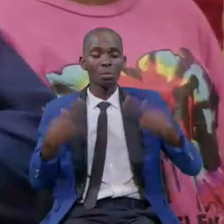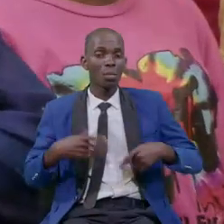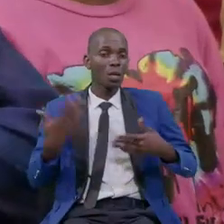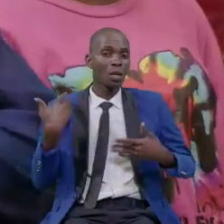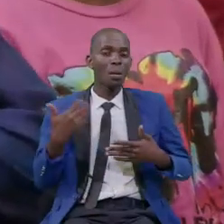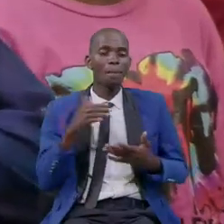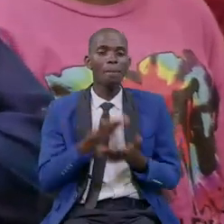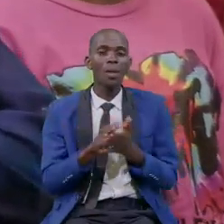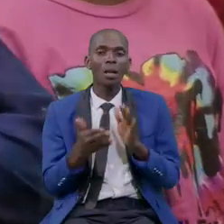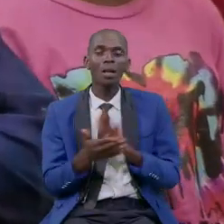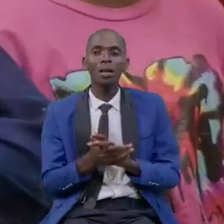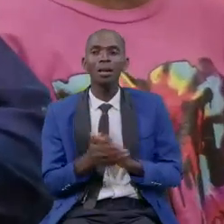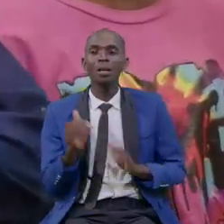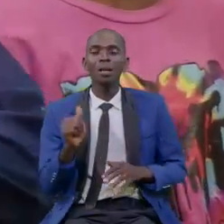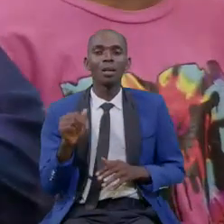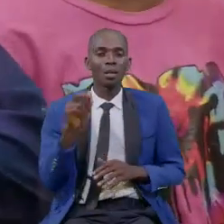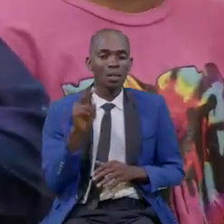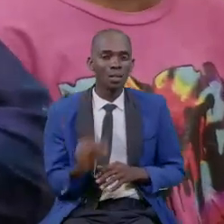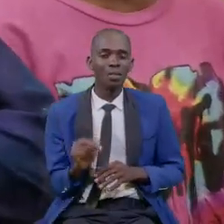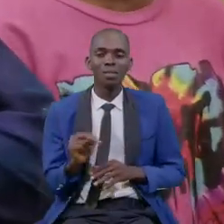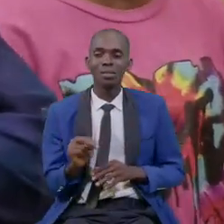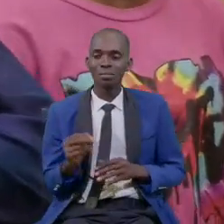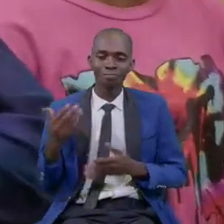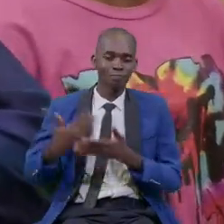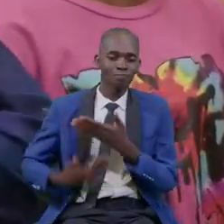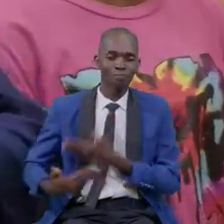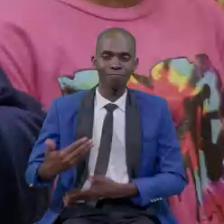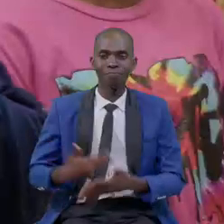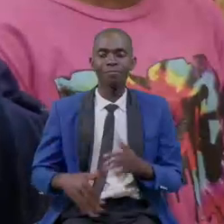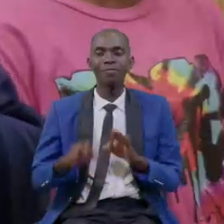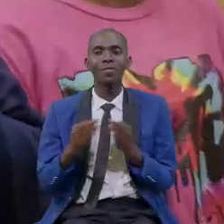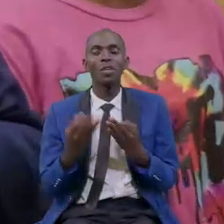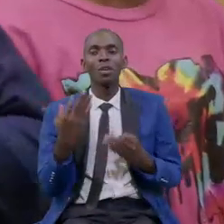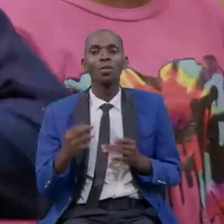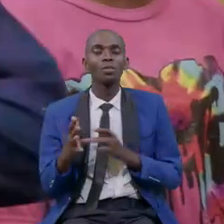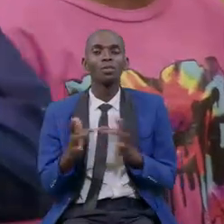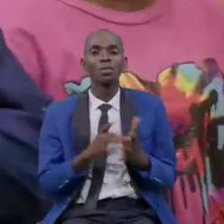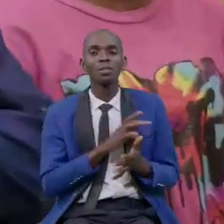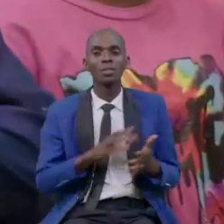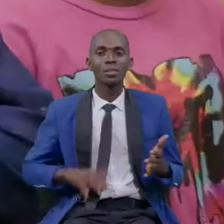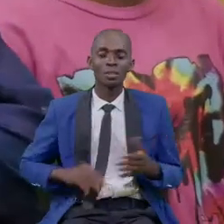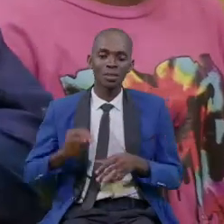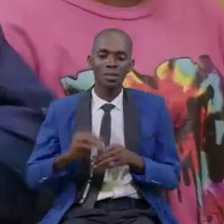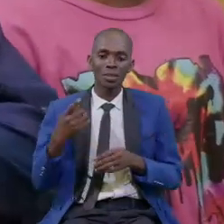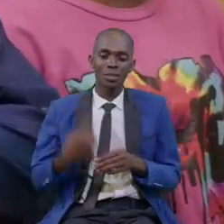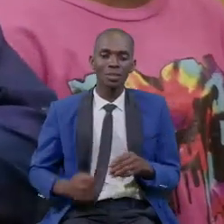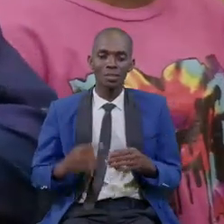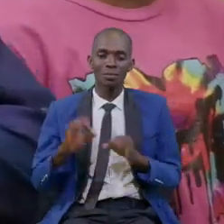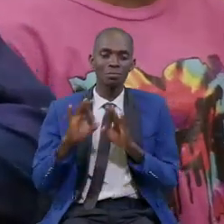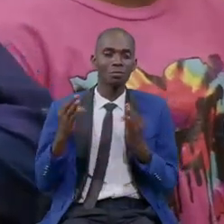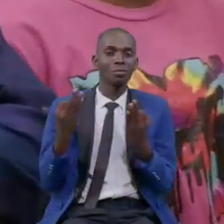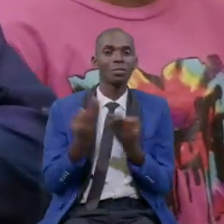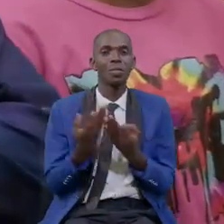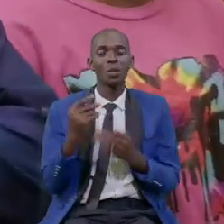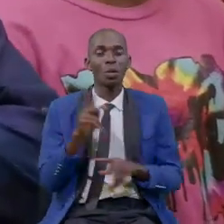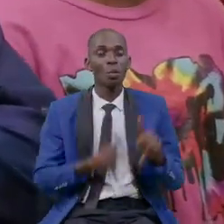an ancestress of Jesus Christ in the lineage of the people